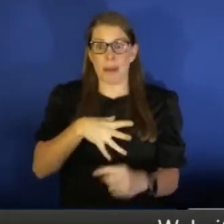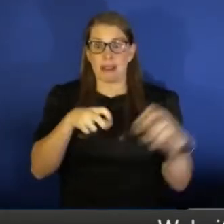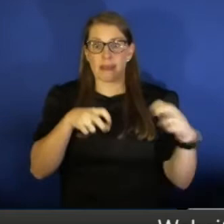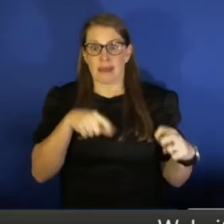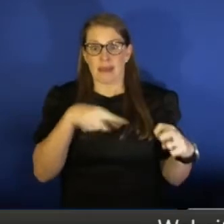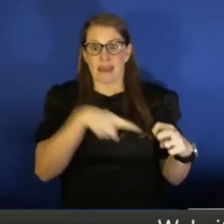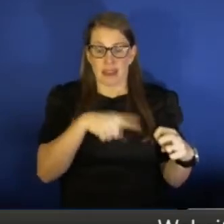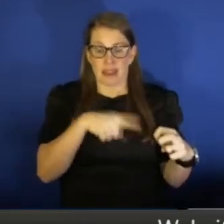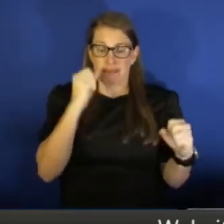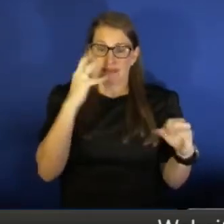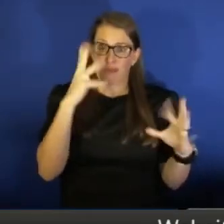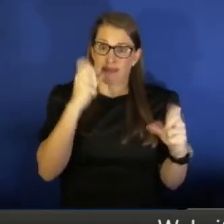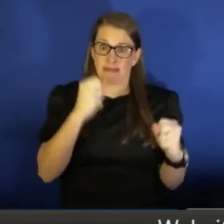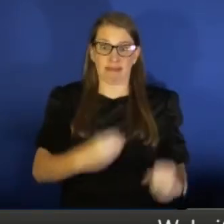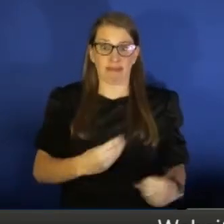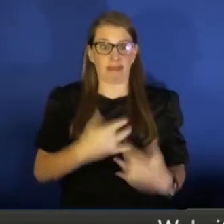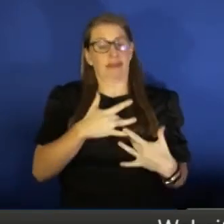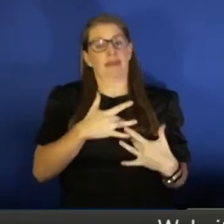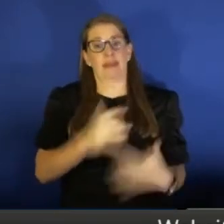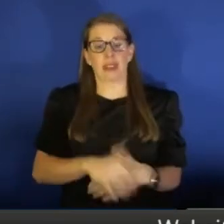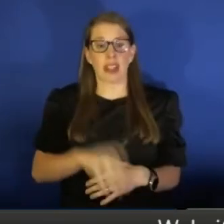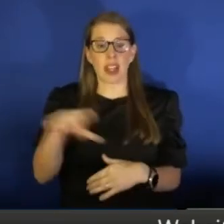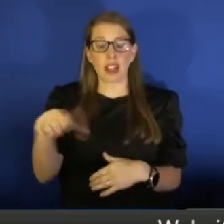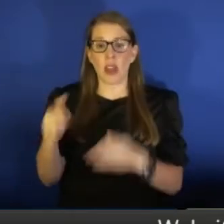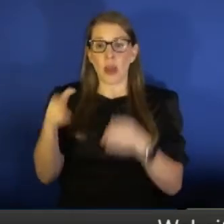Another incredible person and family is Aaron.